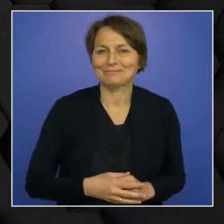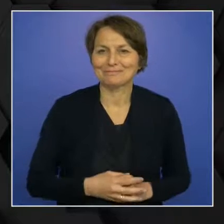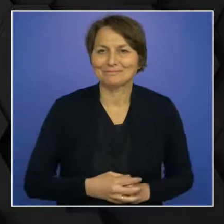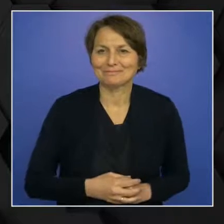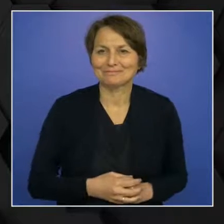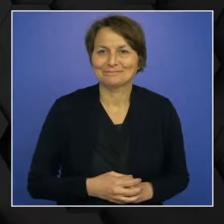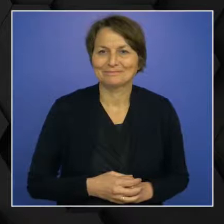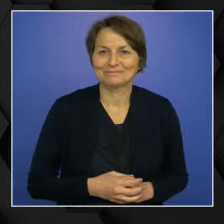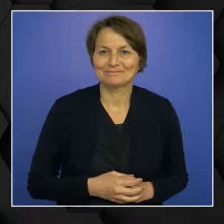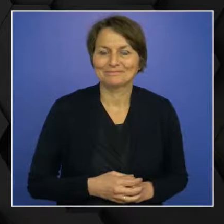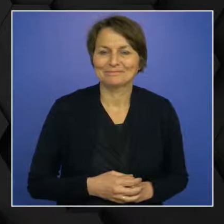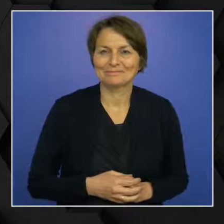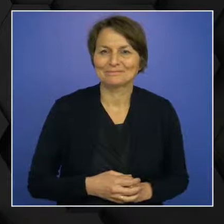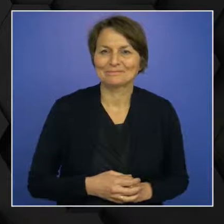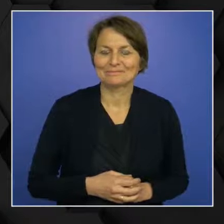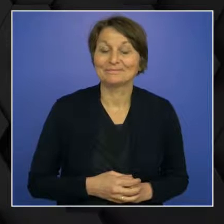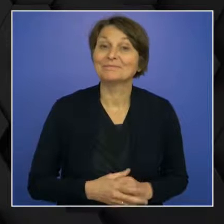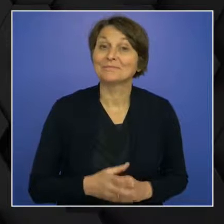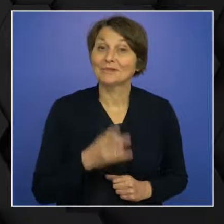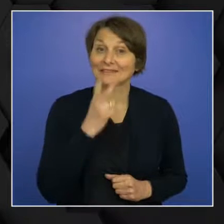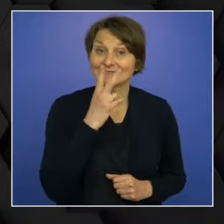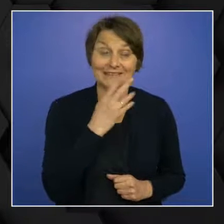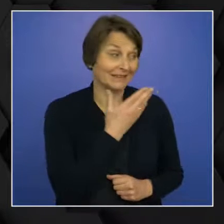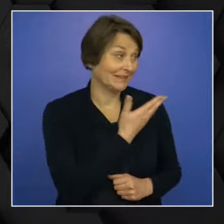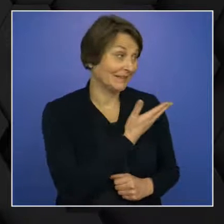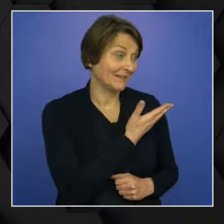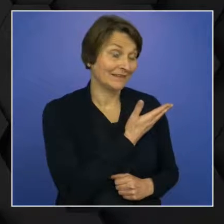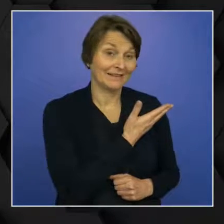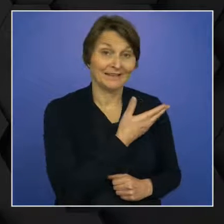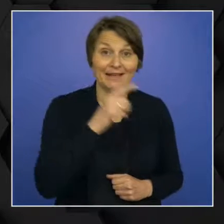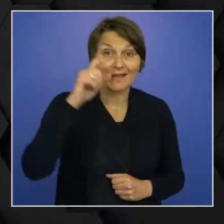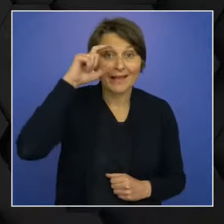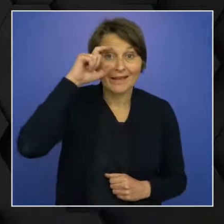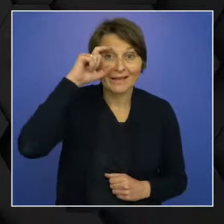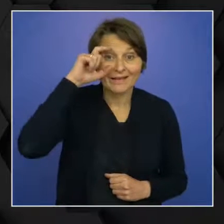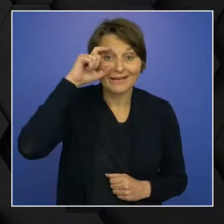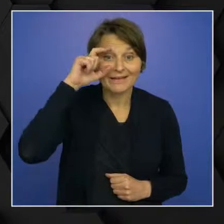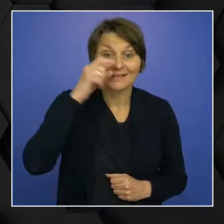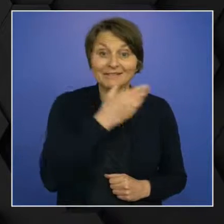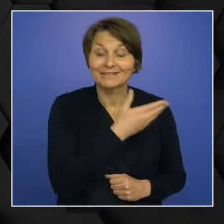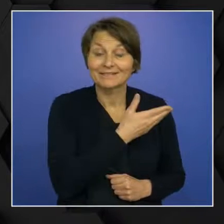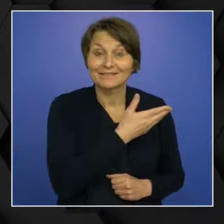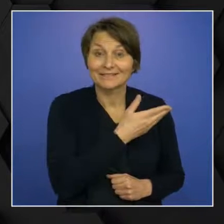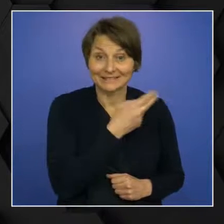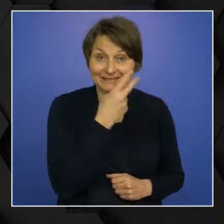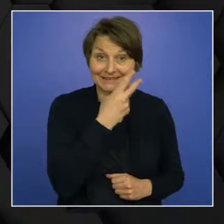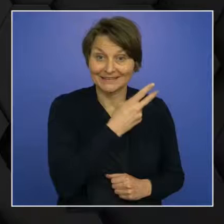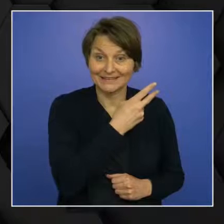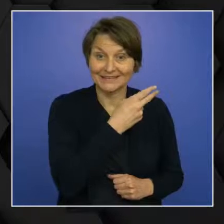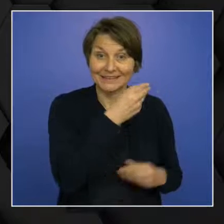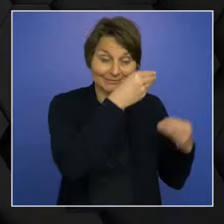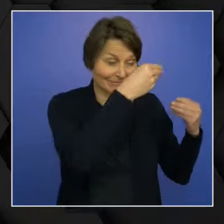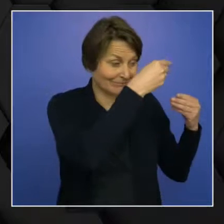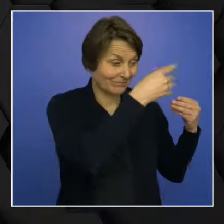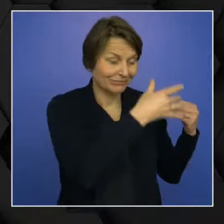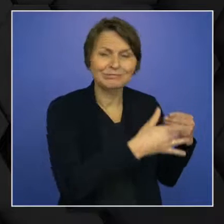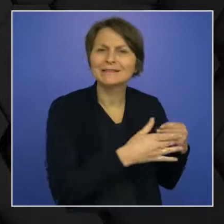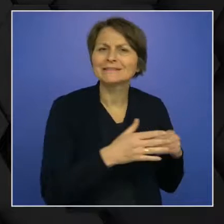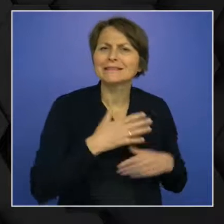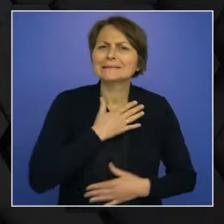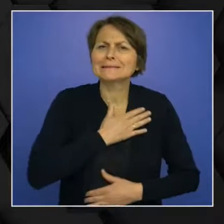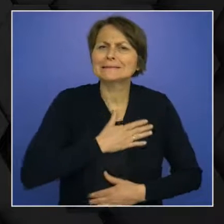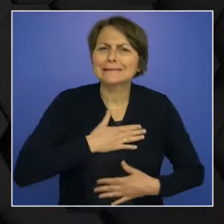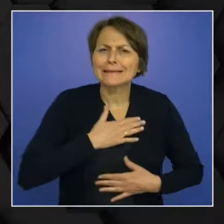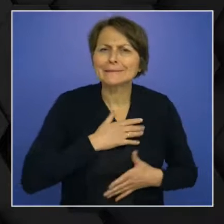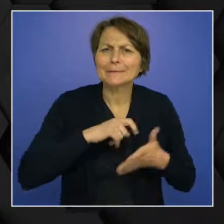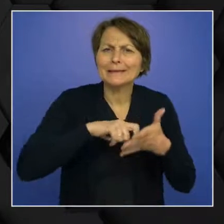And you can actually see where Henk is. So Henk wasn't there. You can see where Henk is. You can even see the sentiment, the keywords, the labels, the